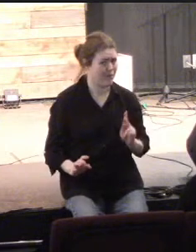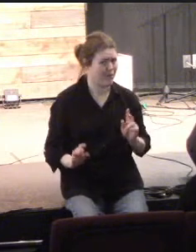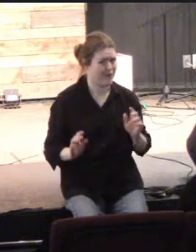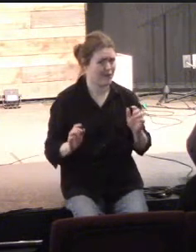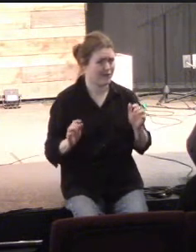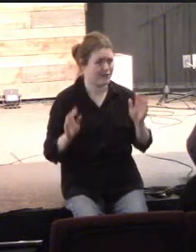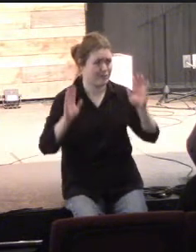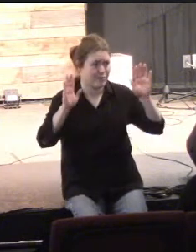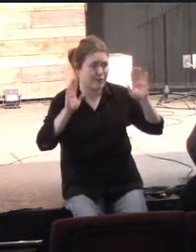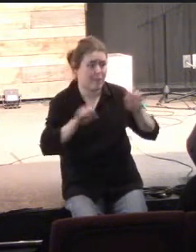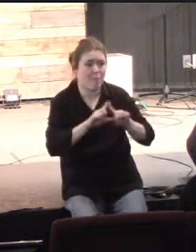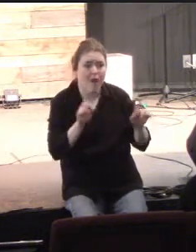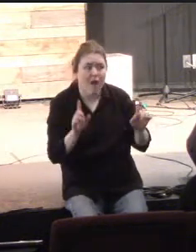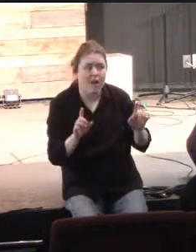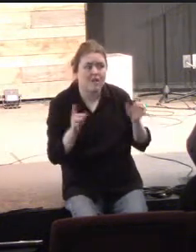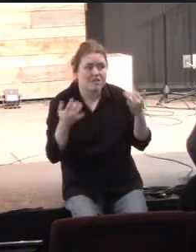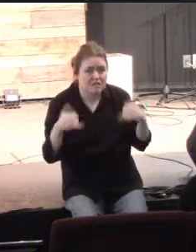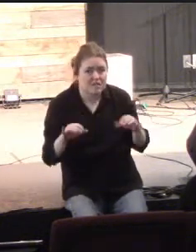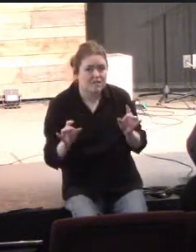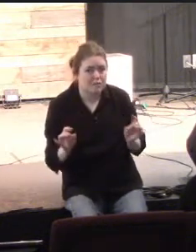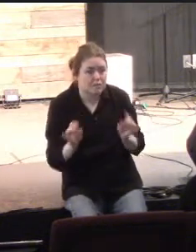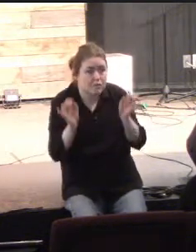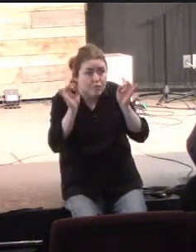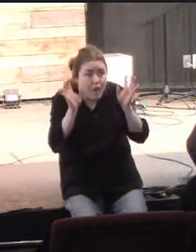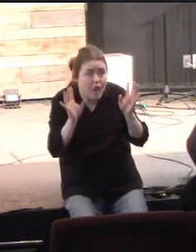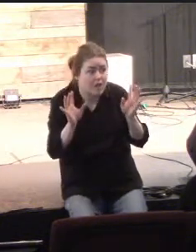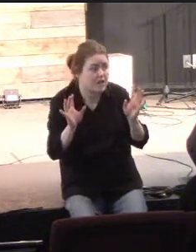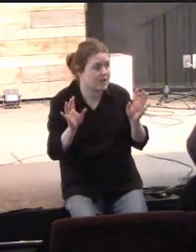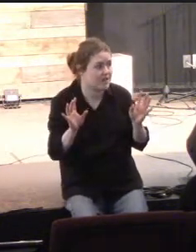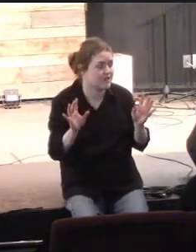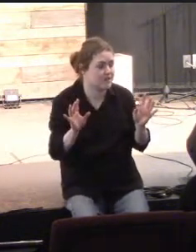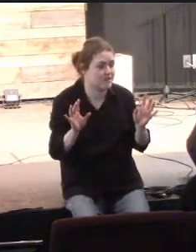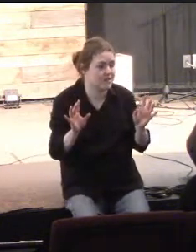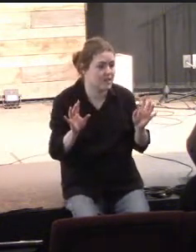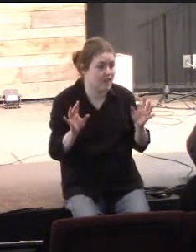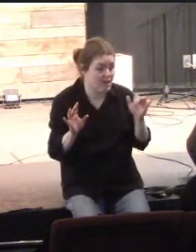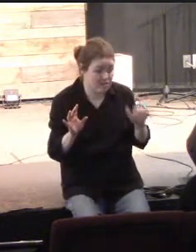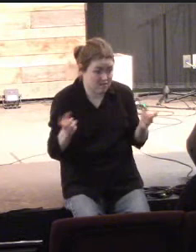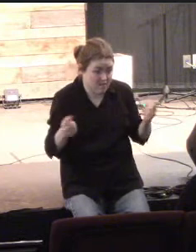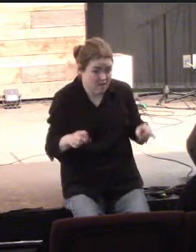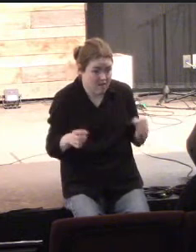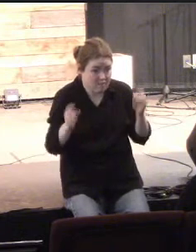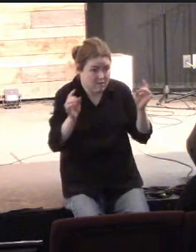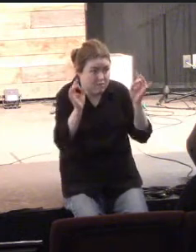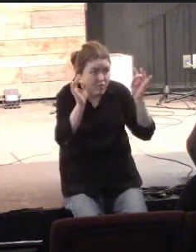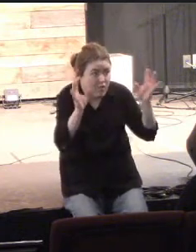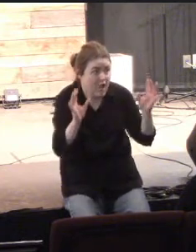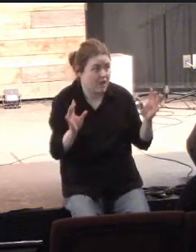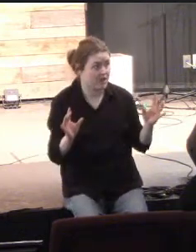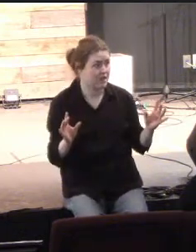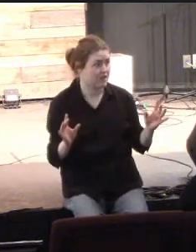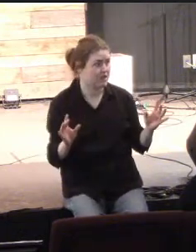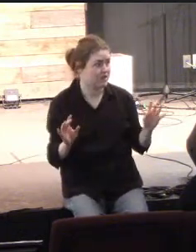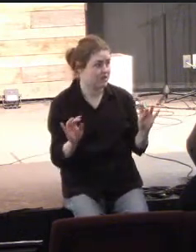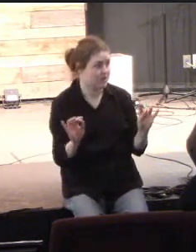a little bit miraculous. It's a little bit miraculous what's happening. And that's just